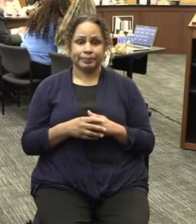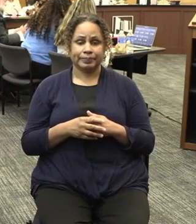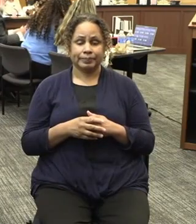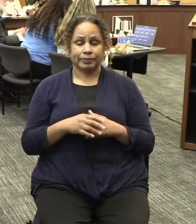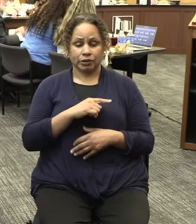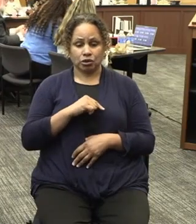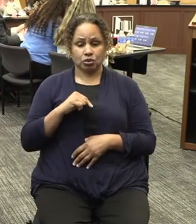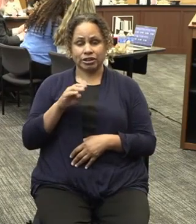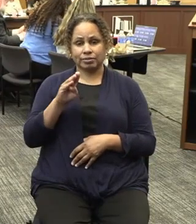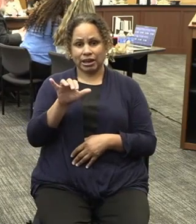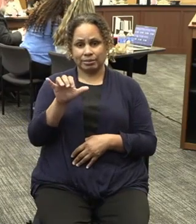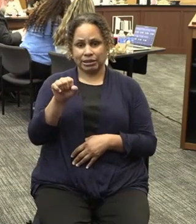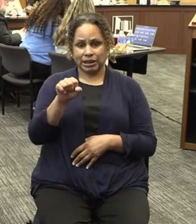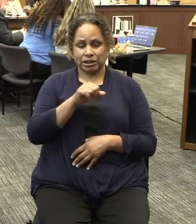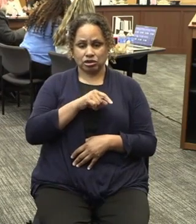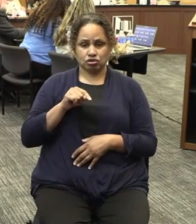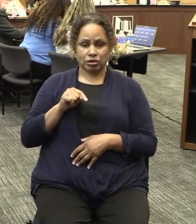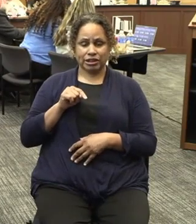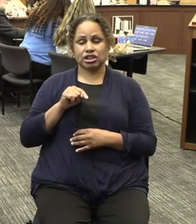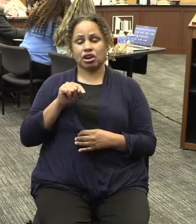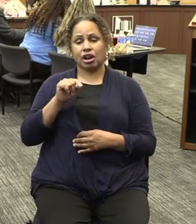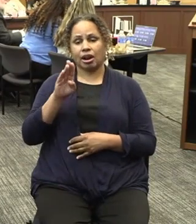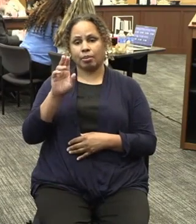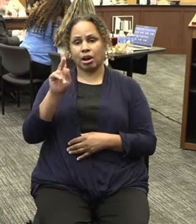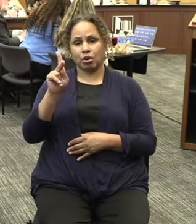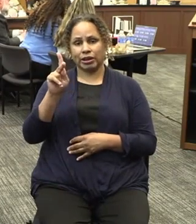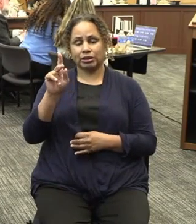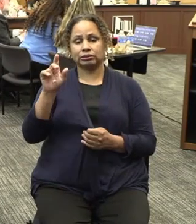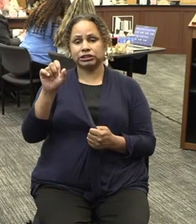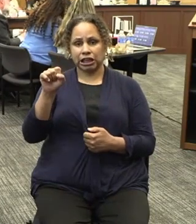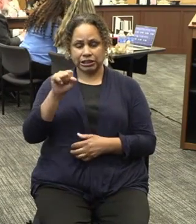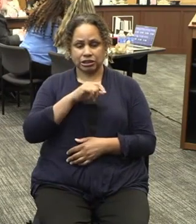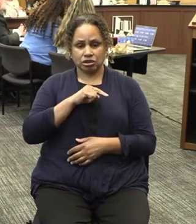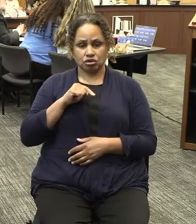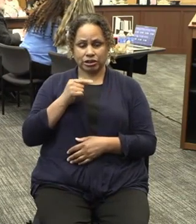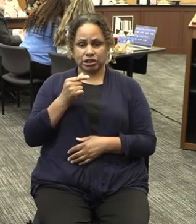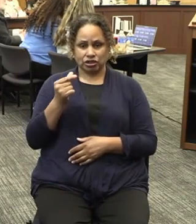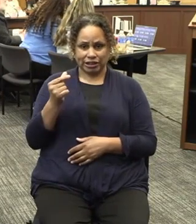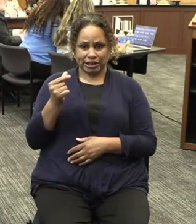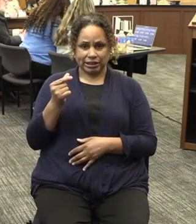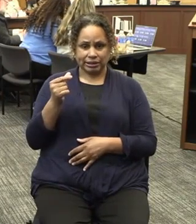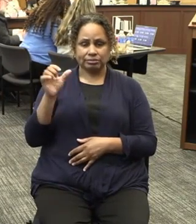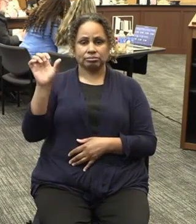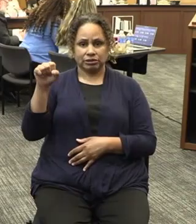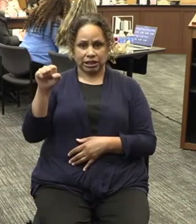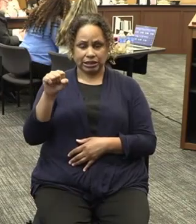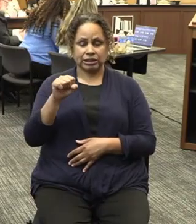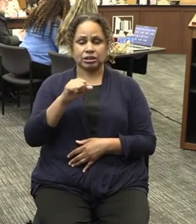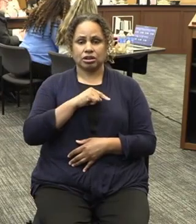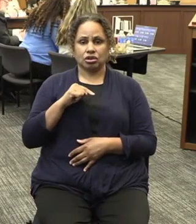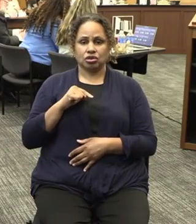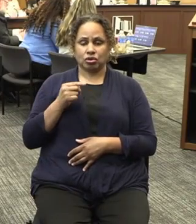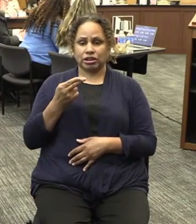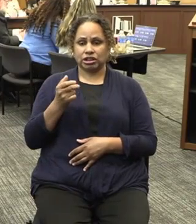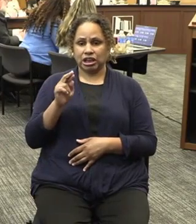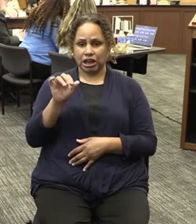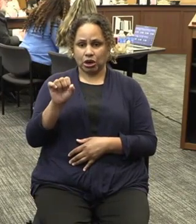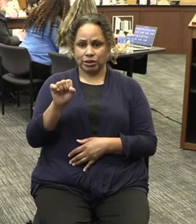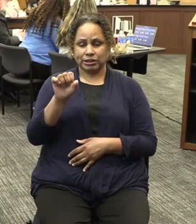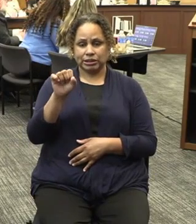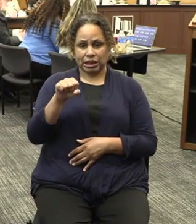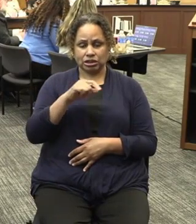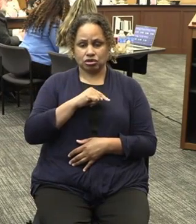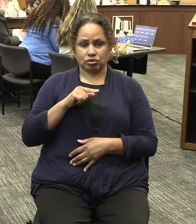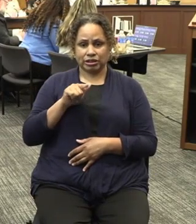Trustee Bottomley, Yes. trustee Broderick, Yes. trustee Garcia again, Yes. trustee Harris. Yes.